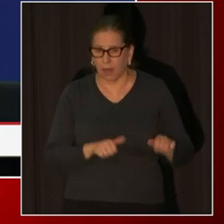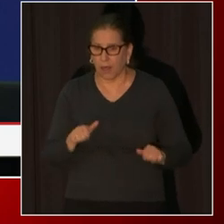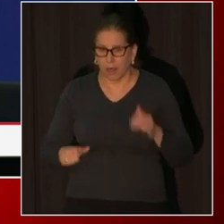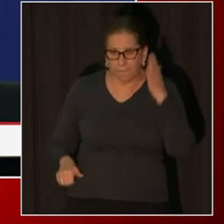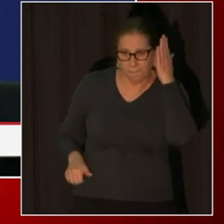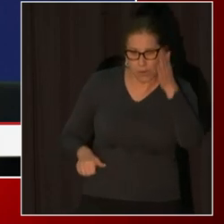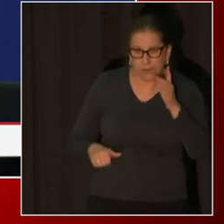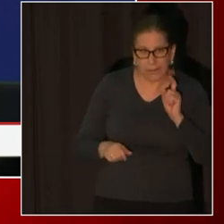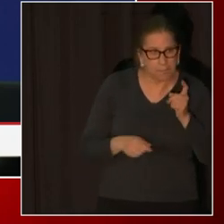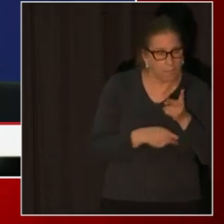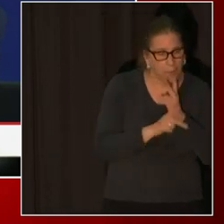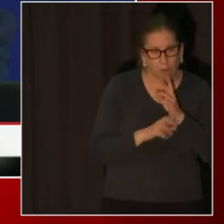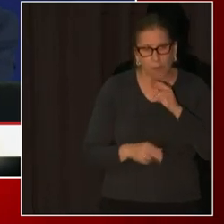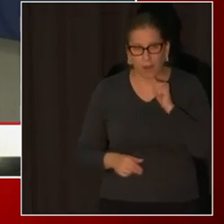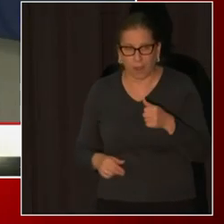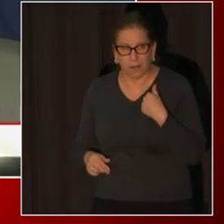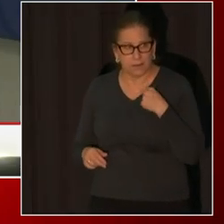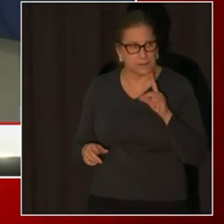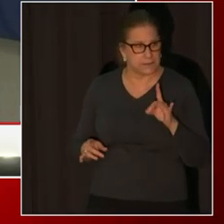to that. Thank you. Tom